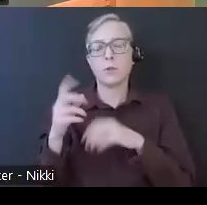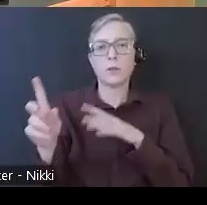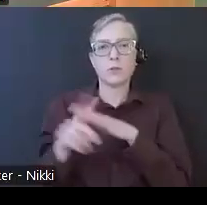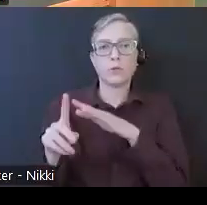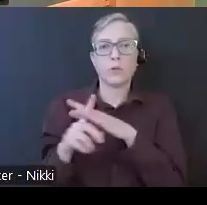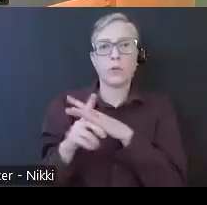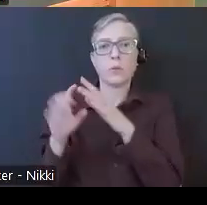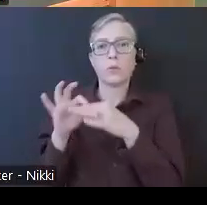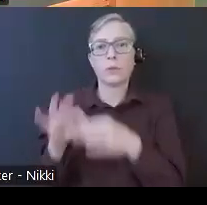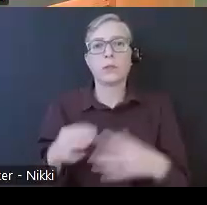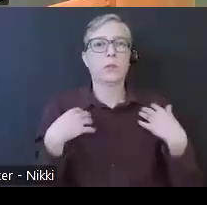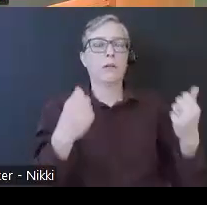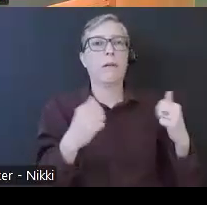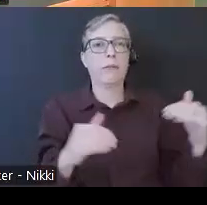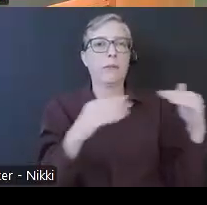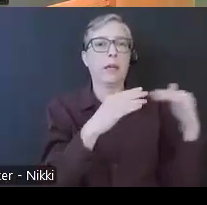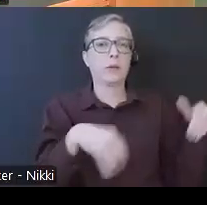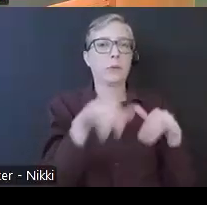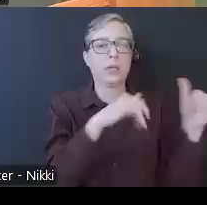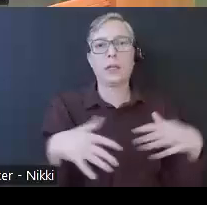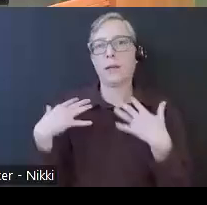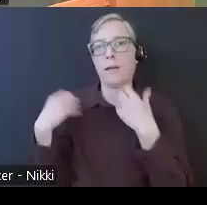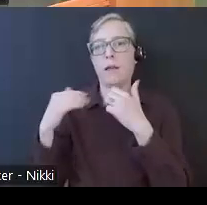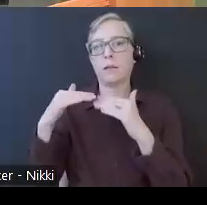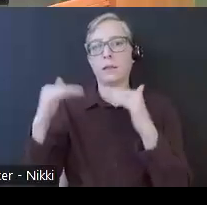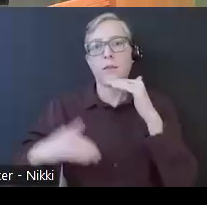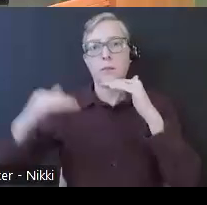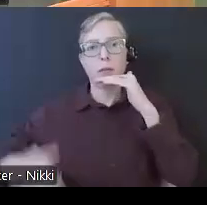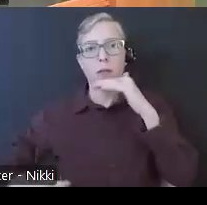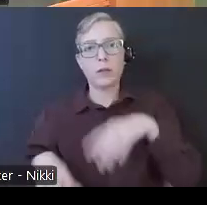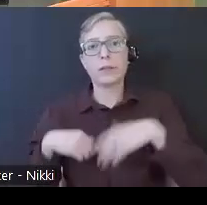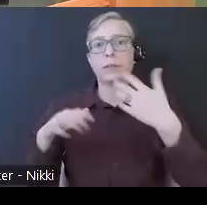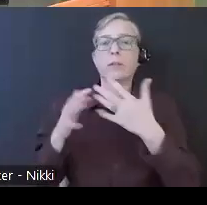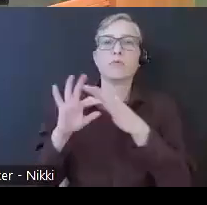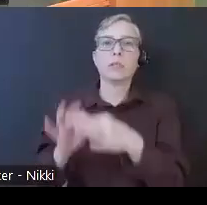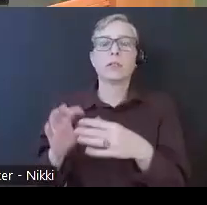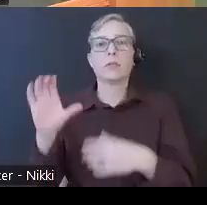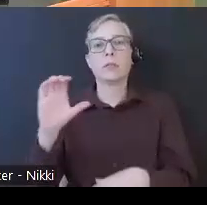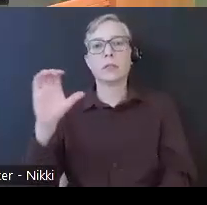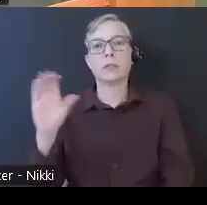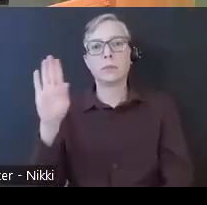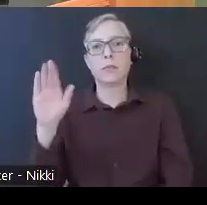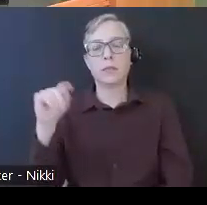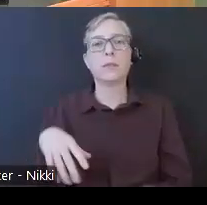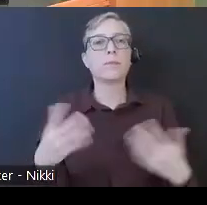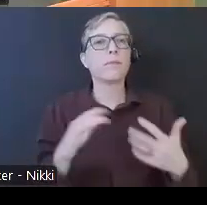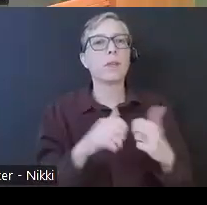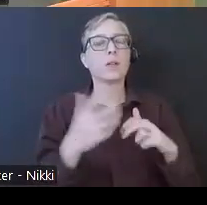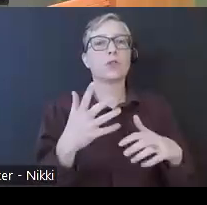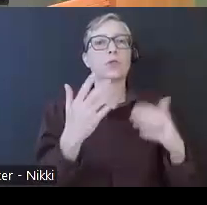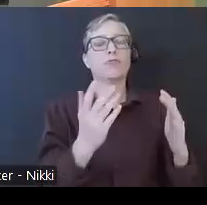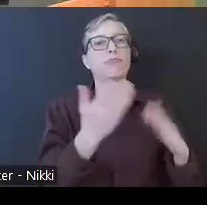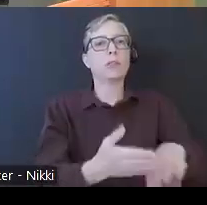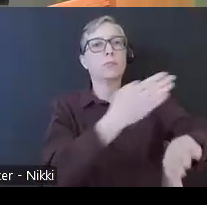interventions. Do you have any suggestions, or is there any data supporting how to enhance non-white utilization of the computerized